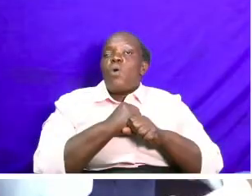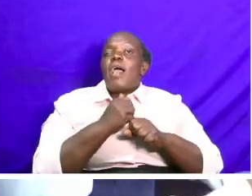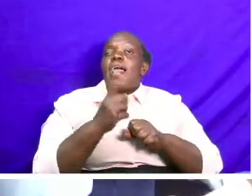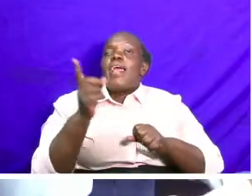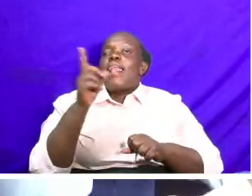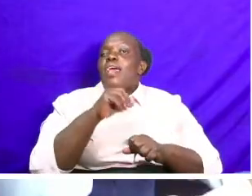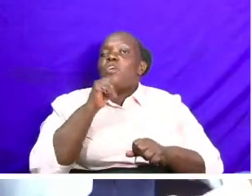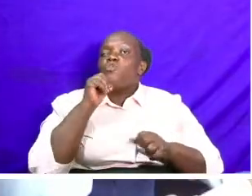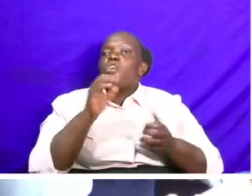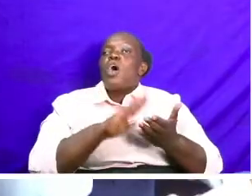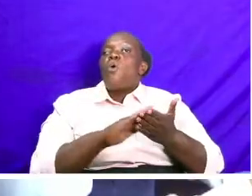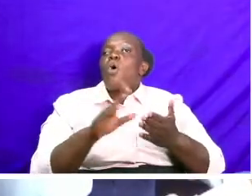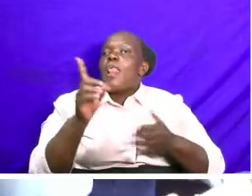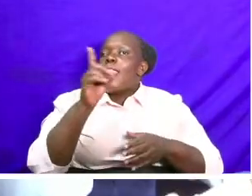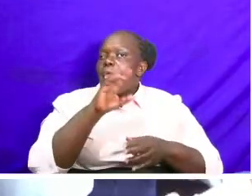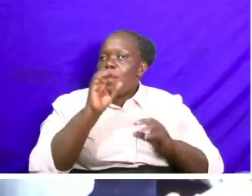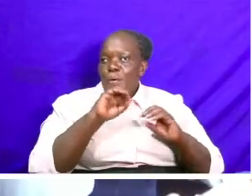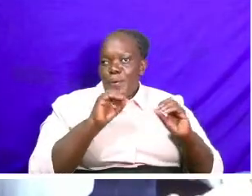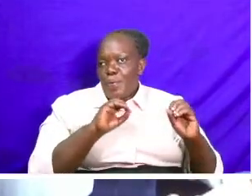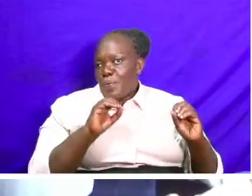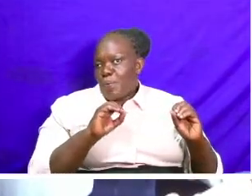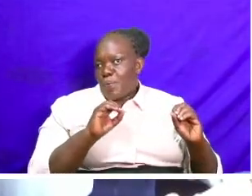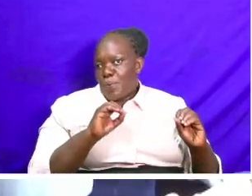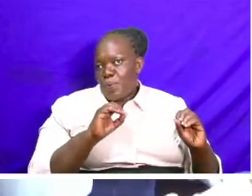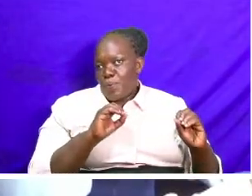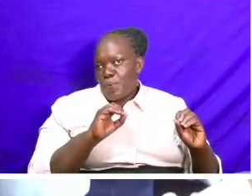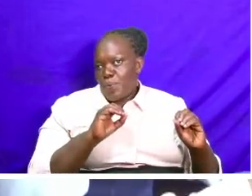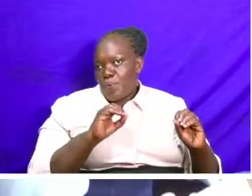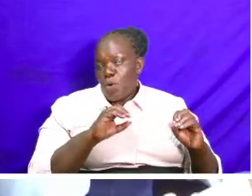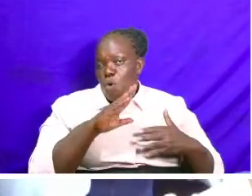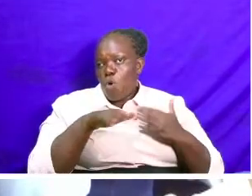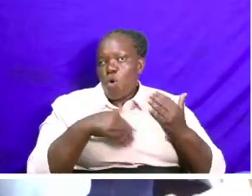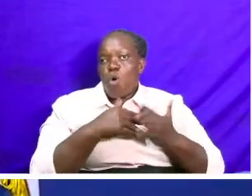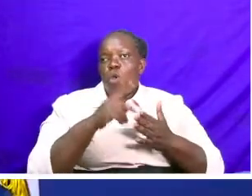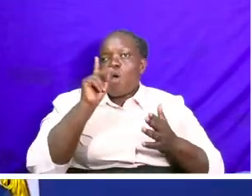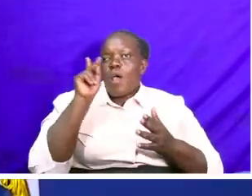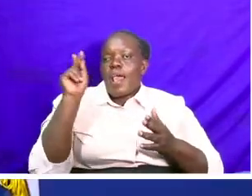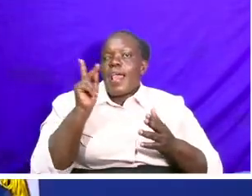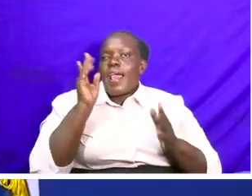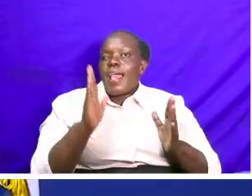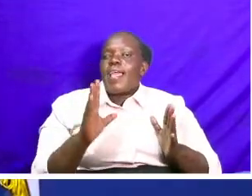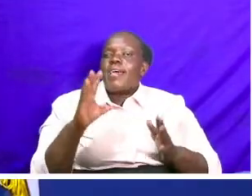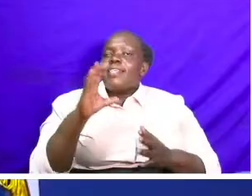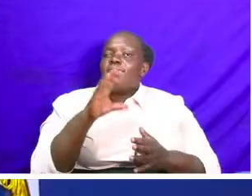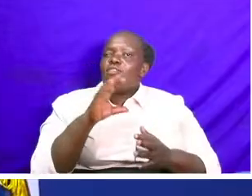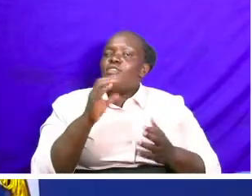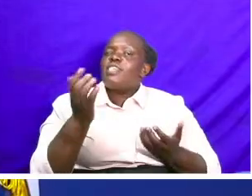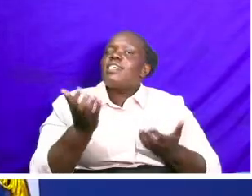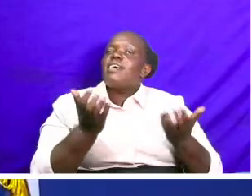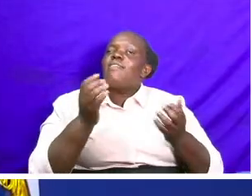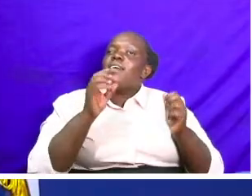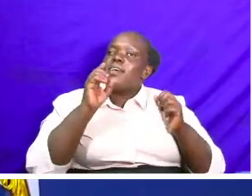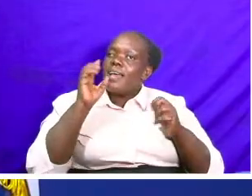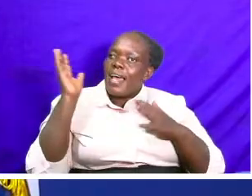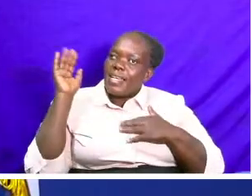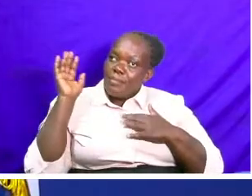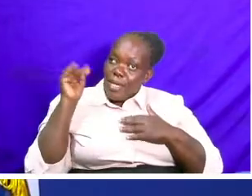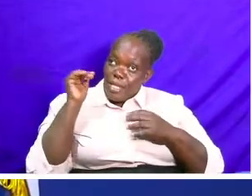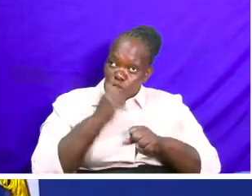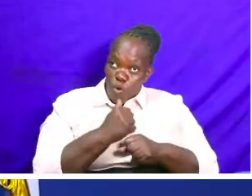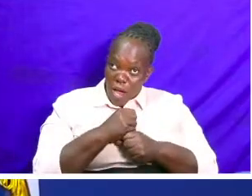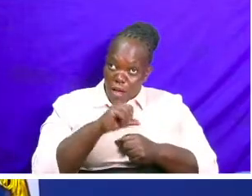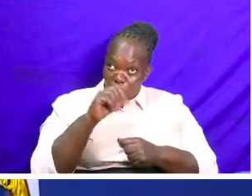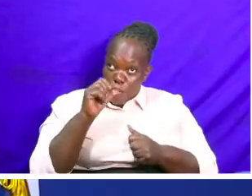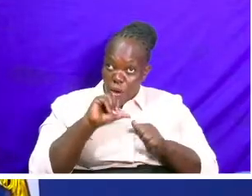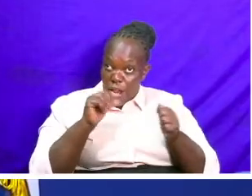It's not a holiday. There's no declaration of a holiday. So all Kenyans, starting with civil servants, are expected to be at their desks, at